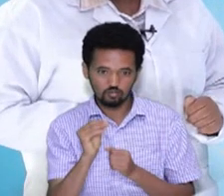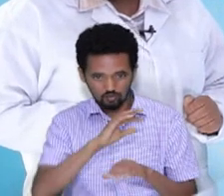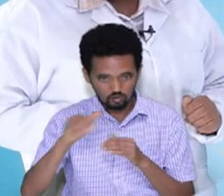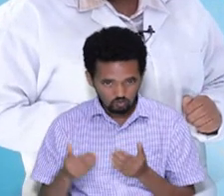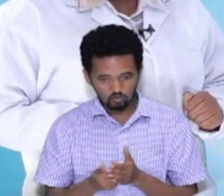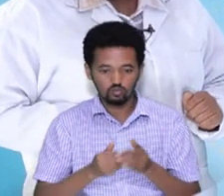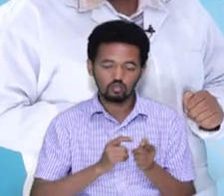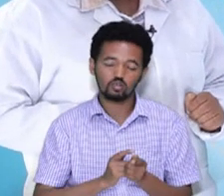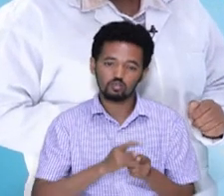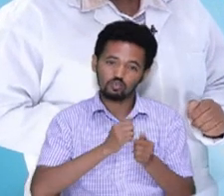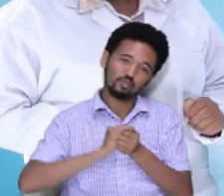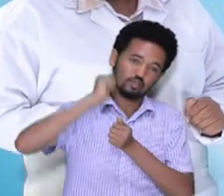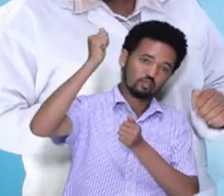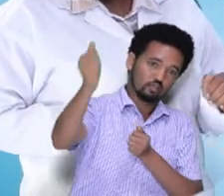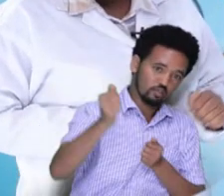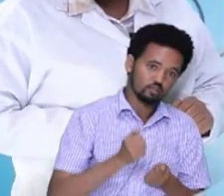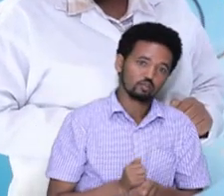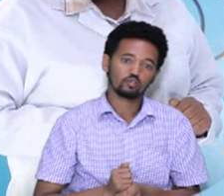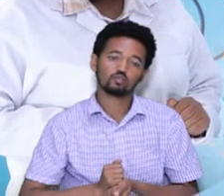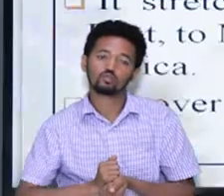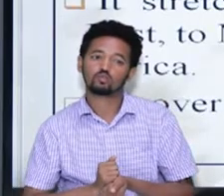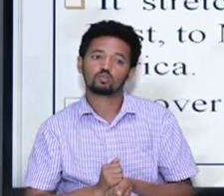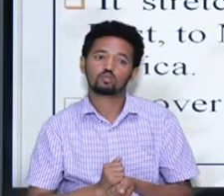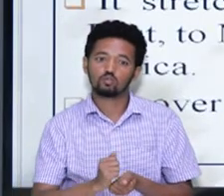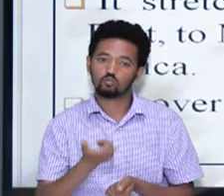total distance is 5,600 kilometers.